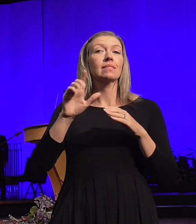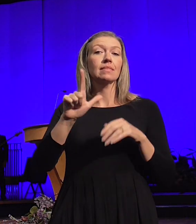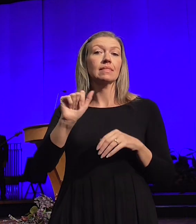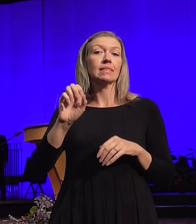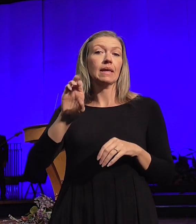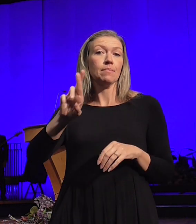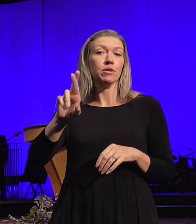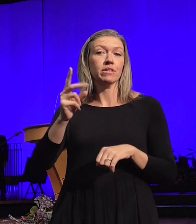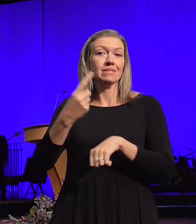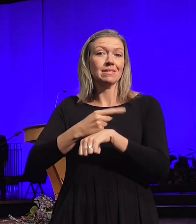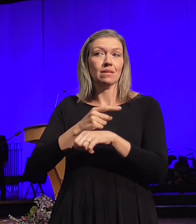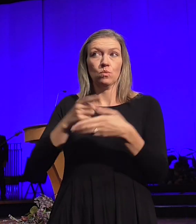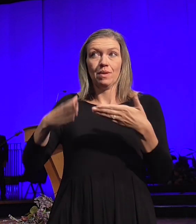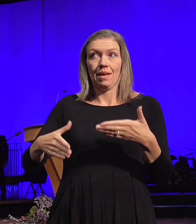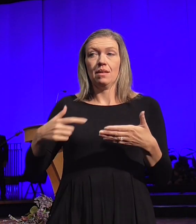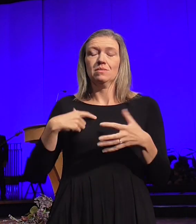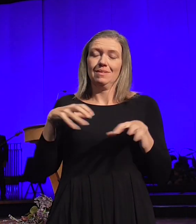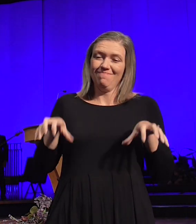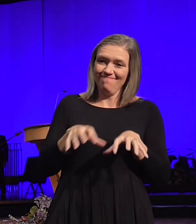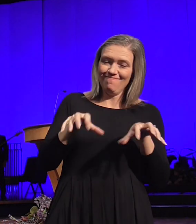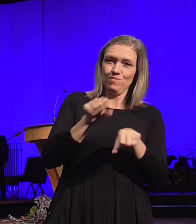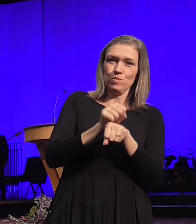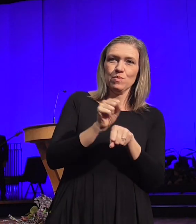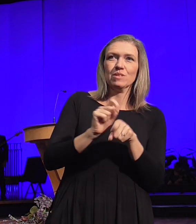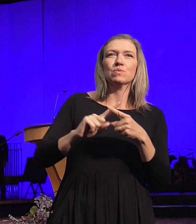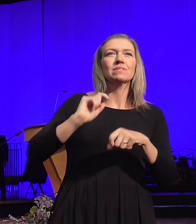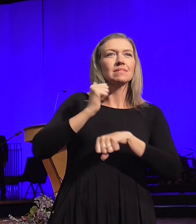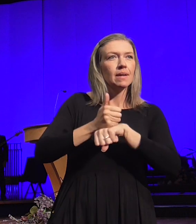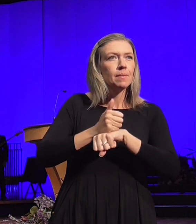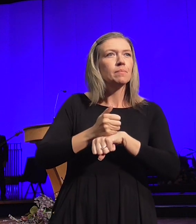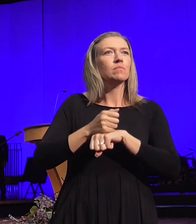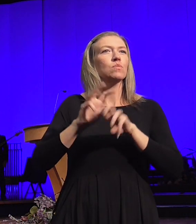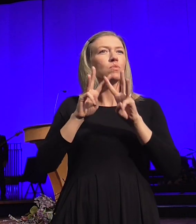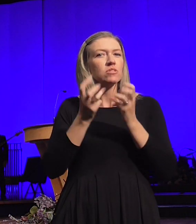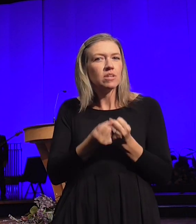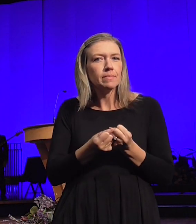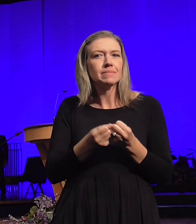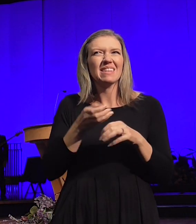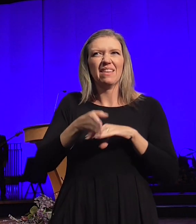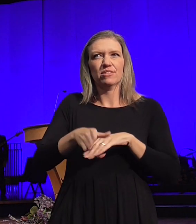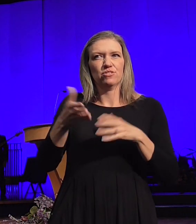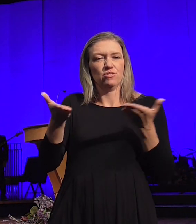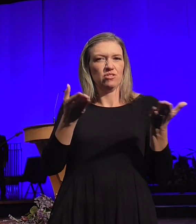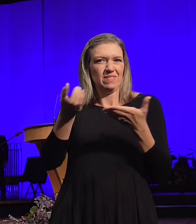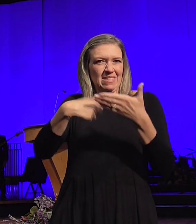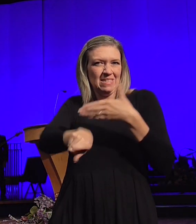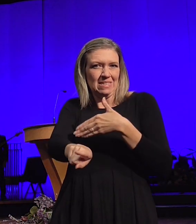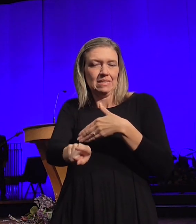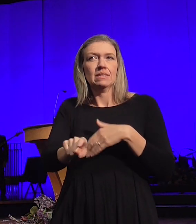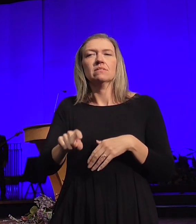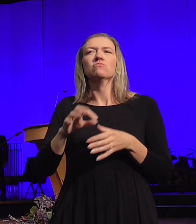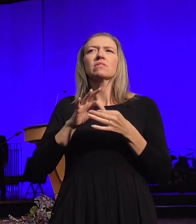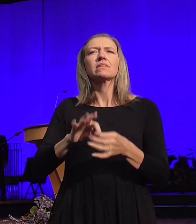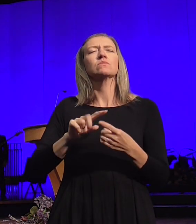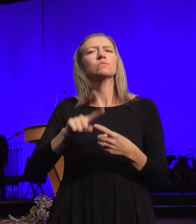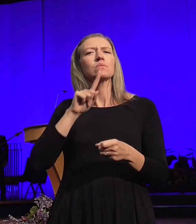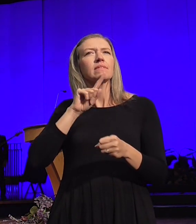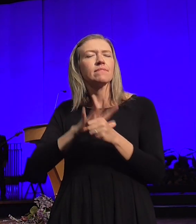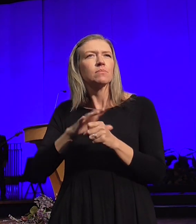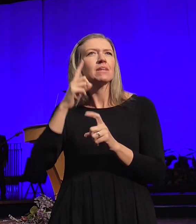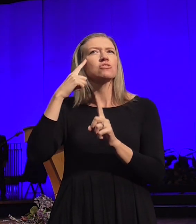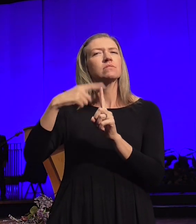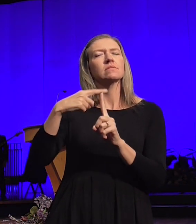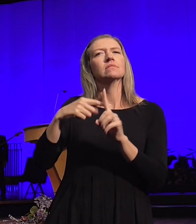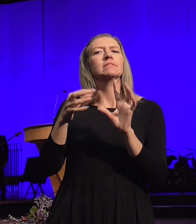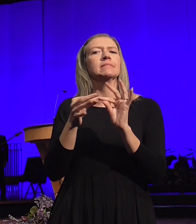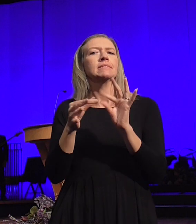a workshop for you after services in this sanctuary. You can watch it online as well. And it's about affirmations. And what I promise you